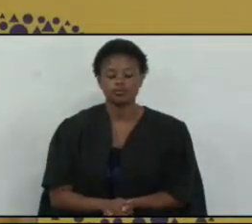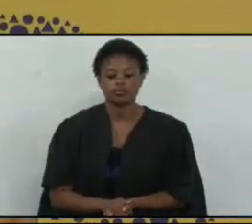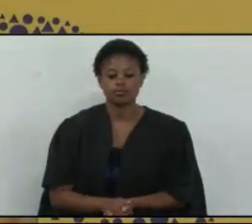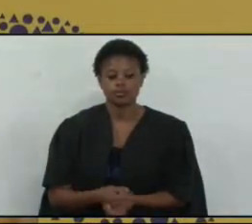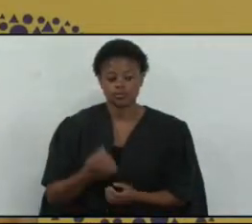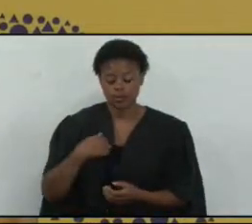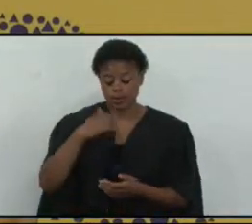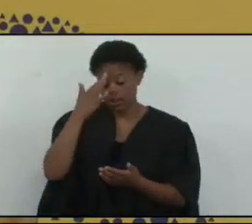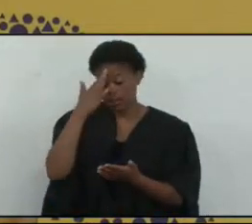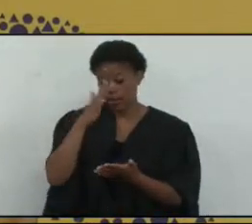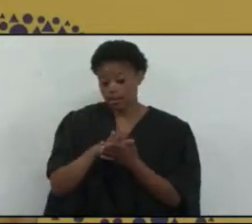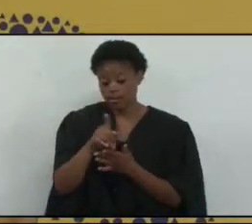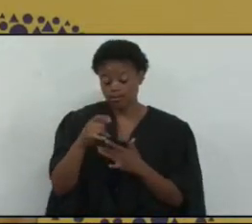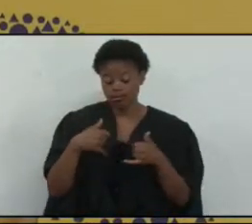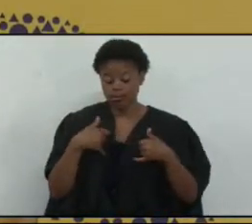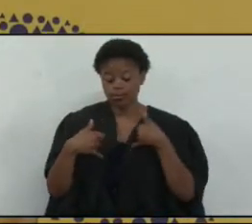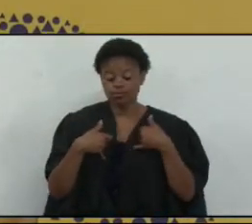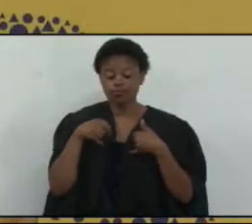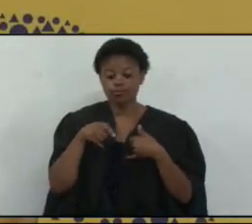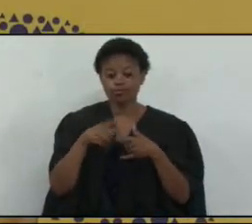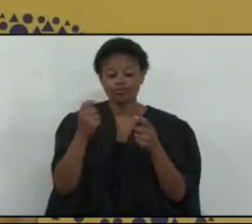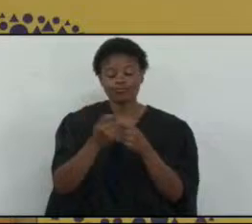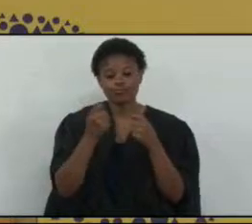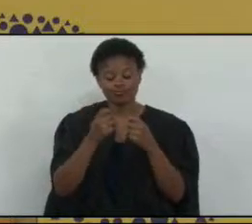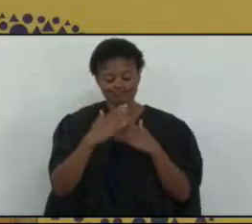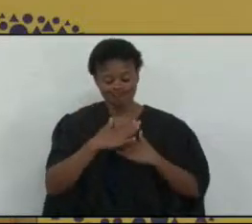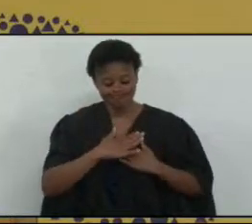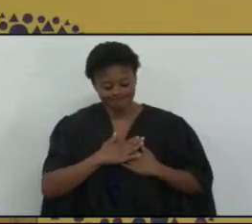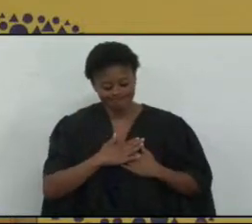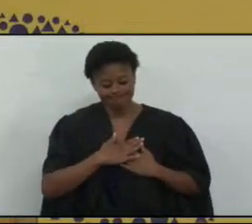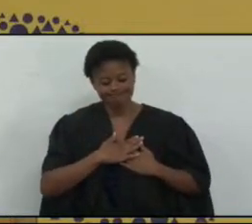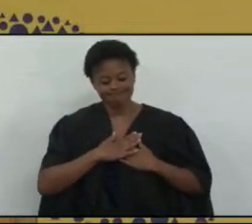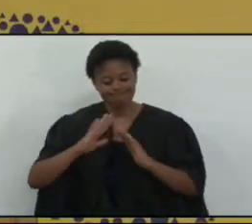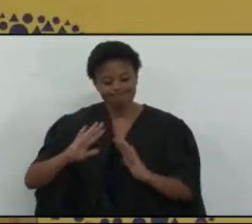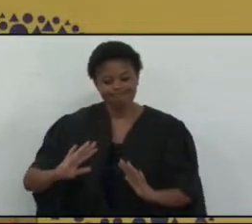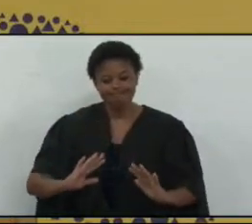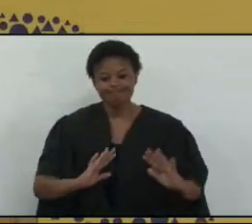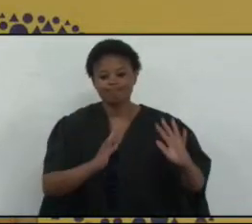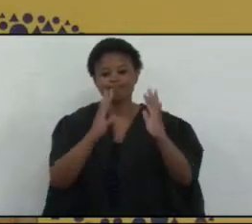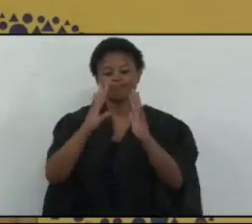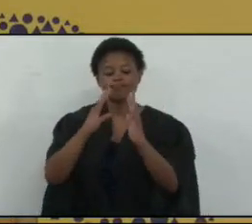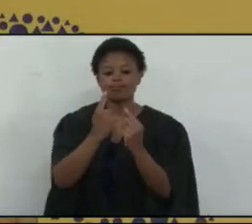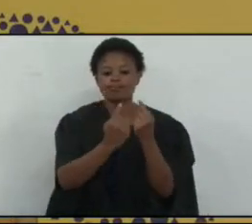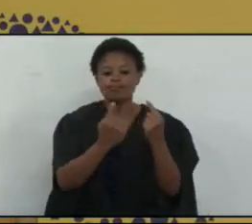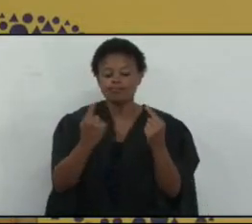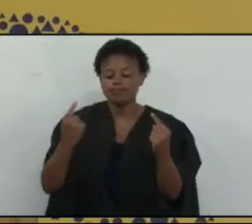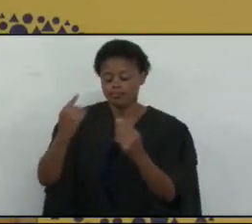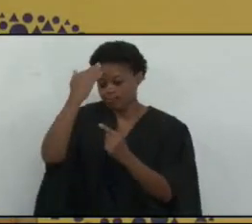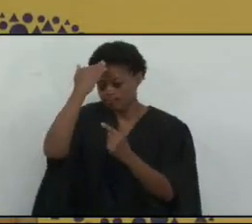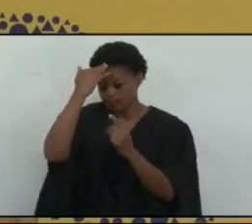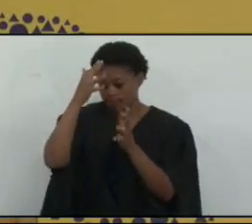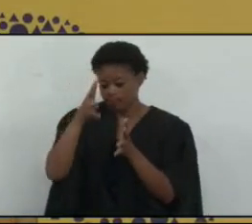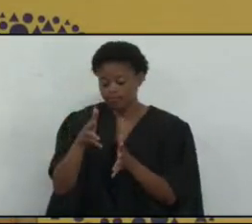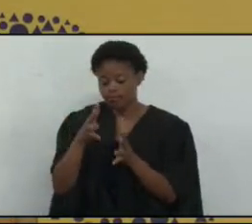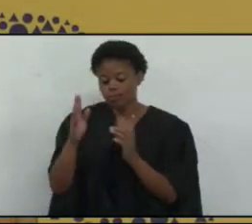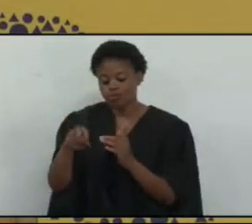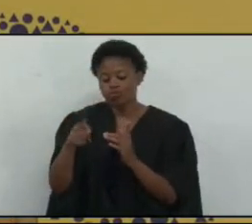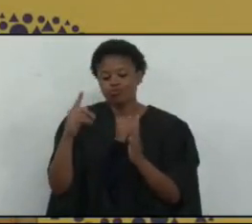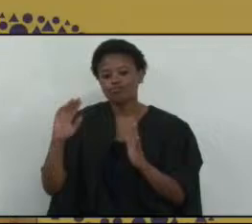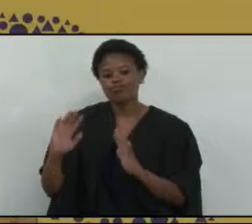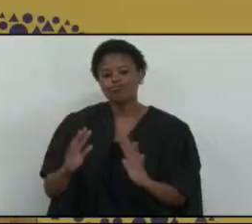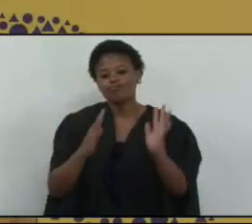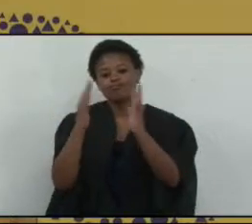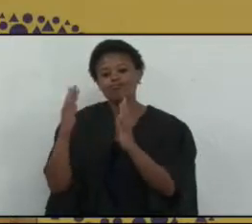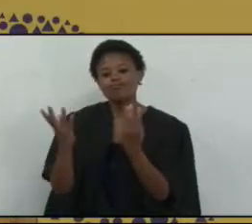We trust that you will enjoy the recognition ceremony and a hearty word of congratulations to each and every graduate as you finally get to celebrate with